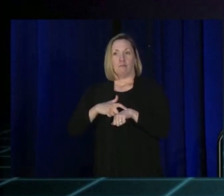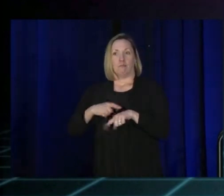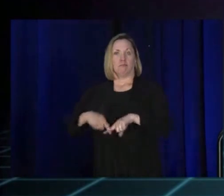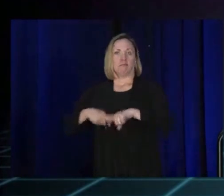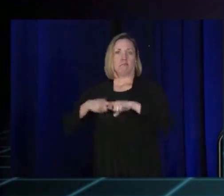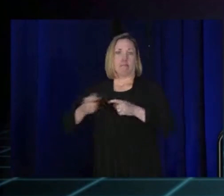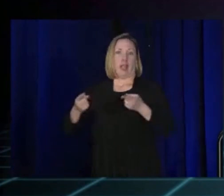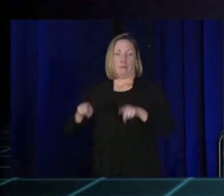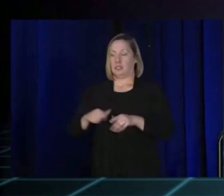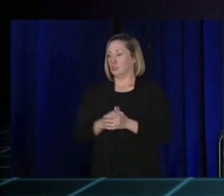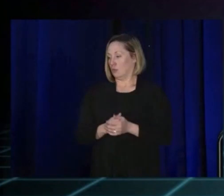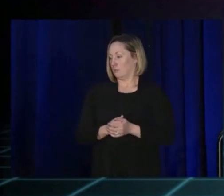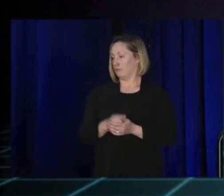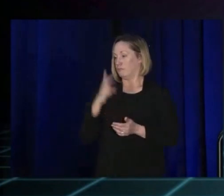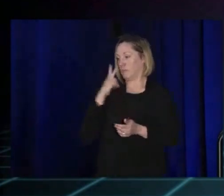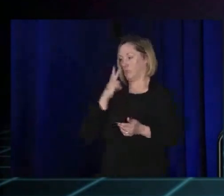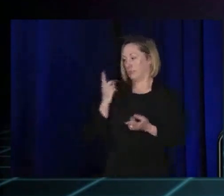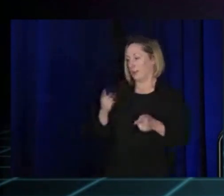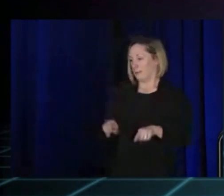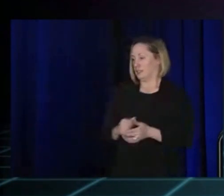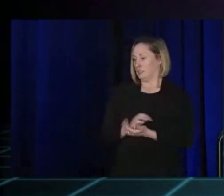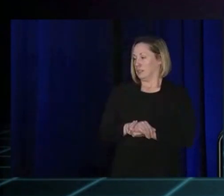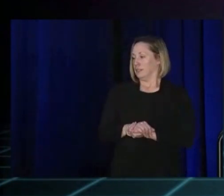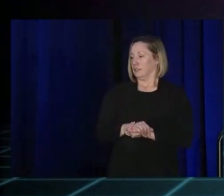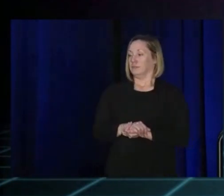So let's check that one out.